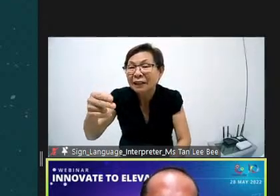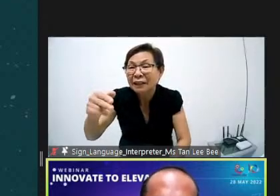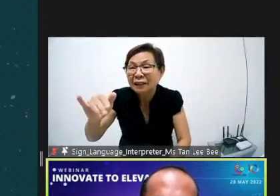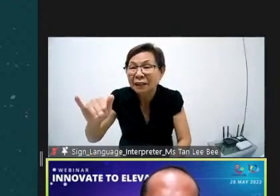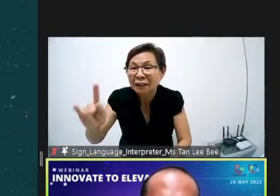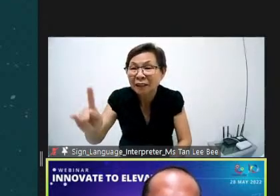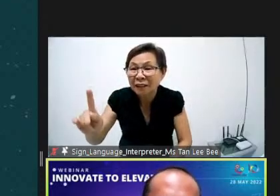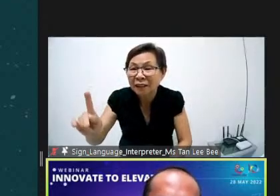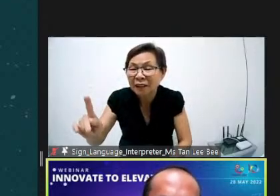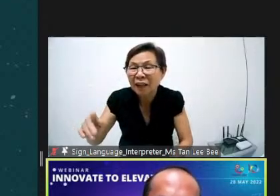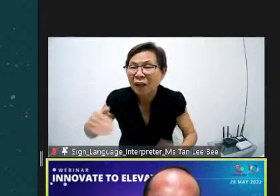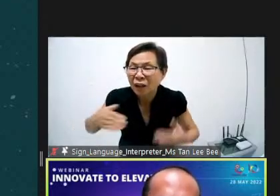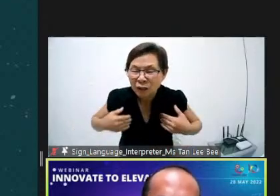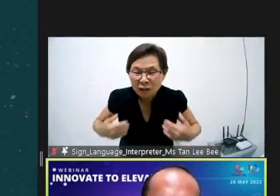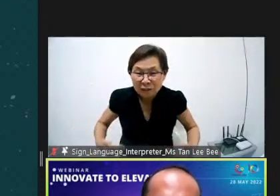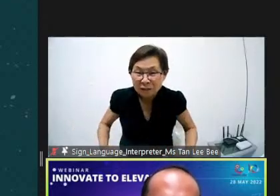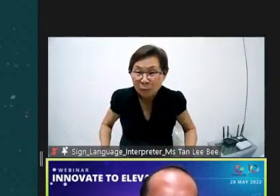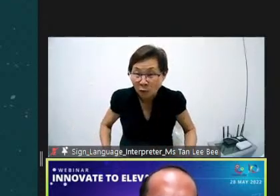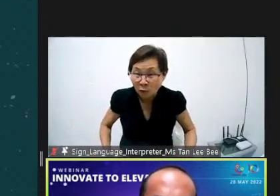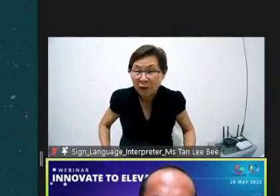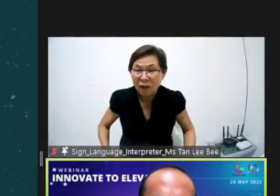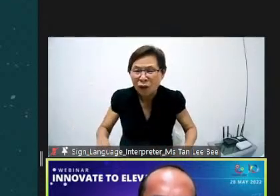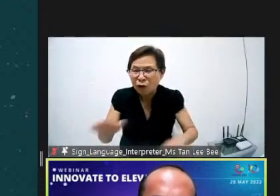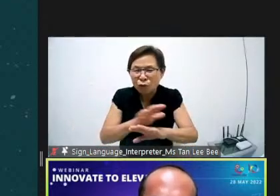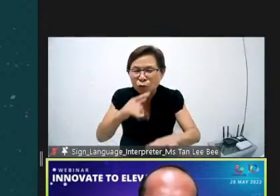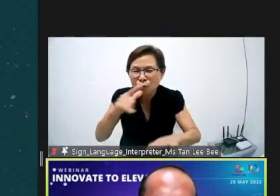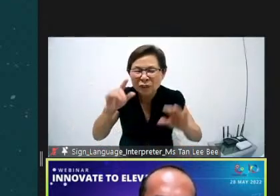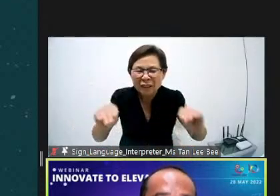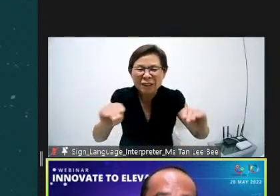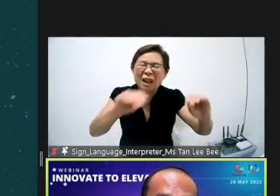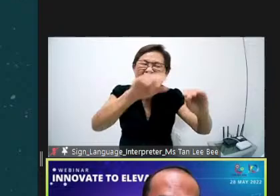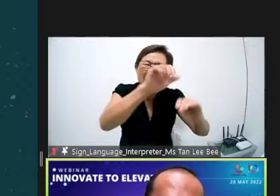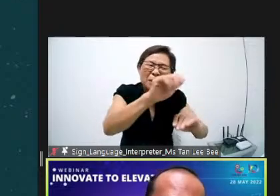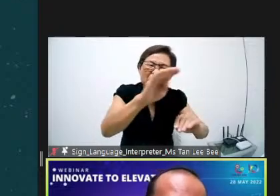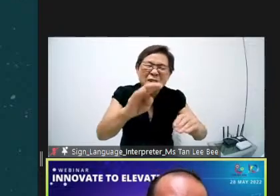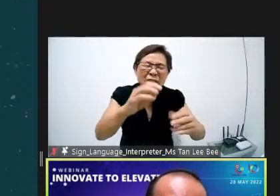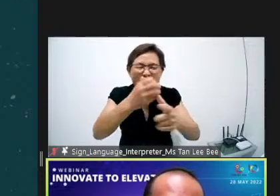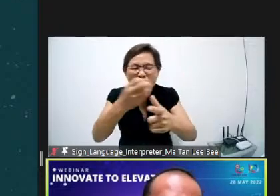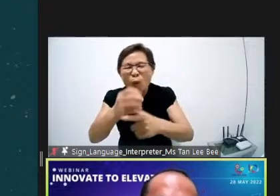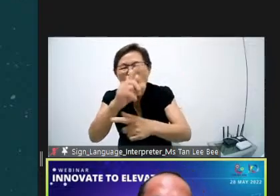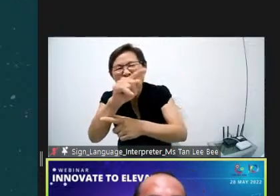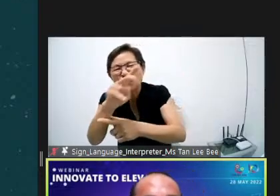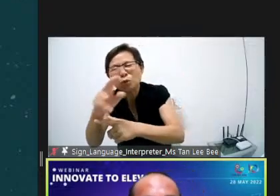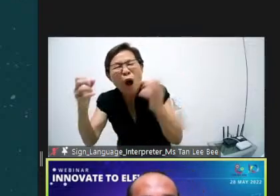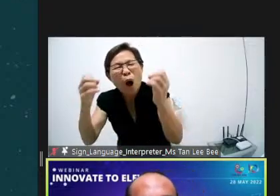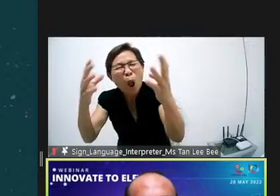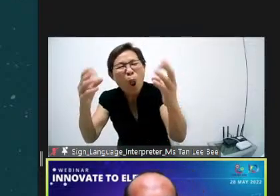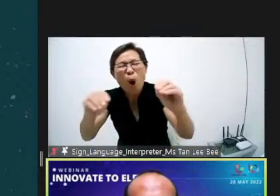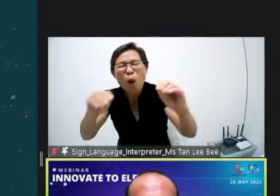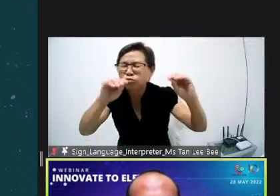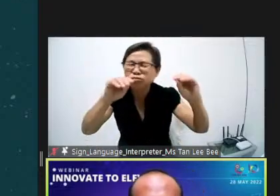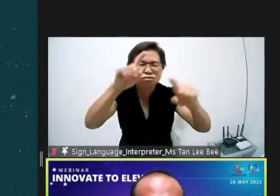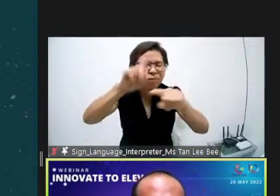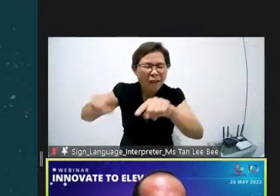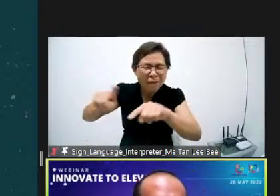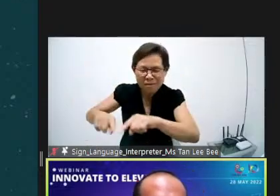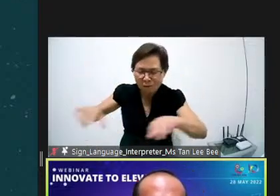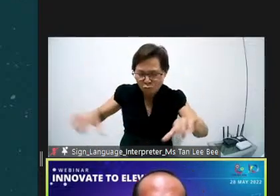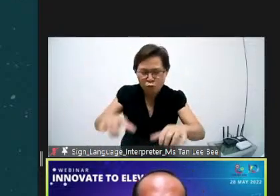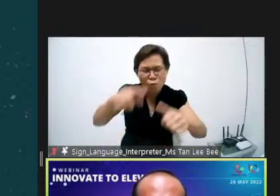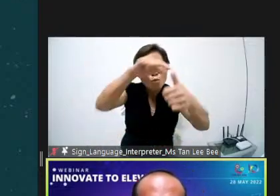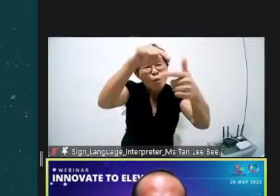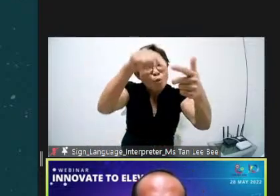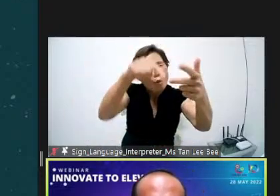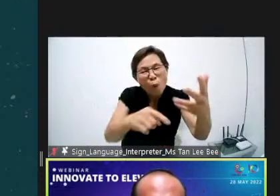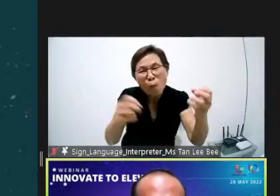for only for academic for to teach ABC or 1 to 3. There's a lot of things to do. Yeah. All right.